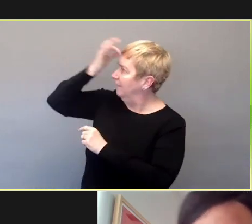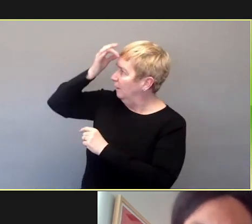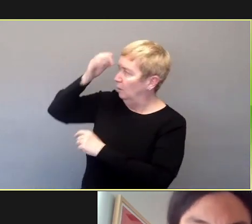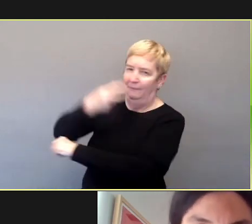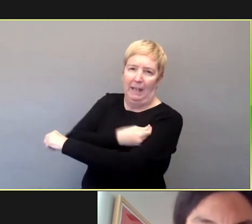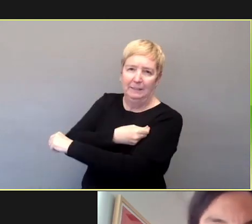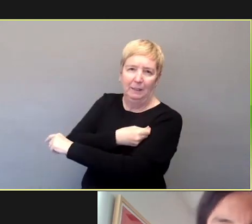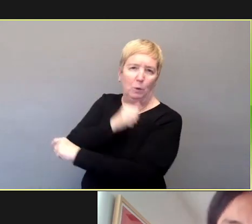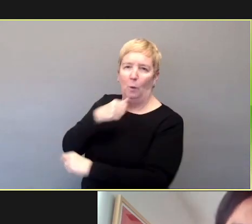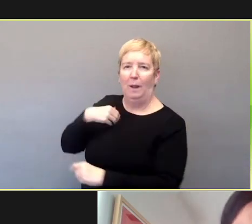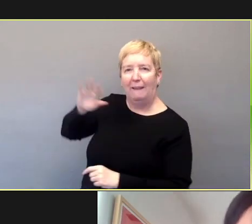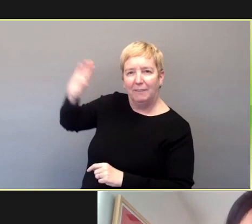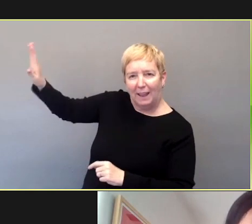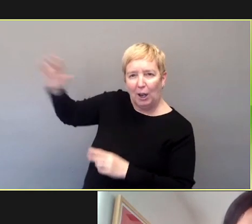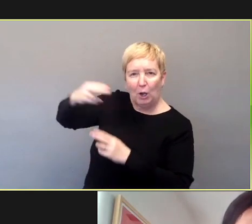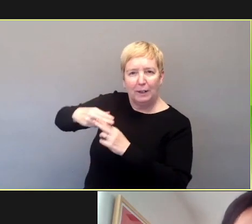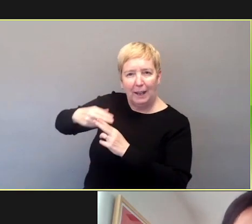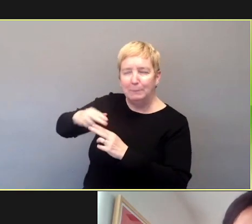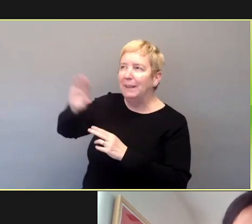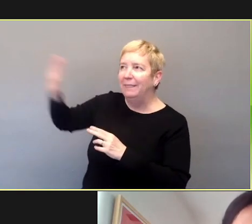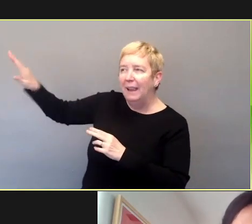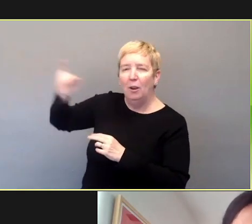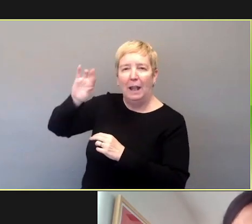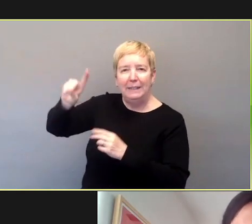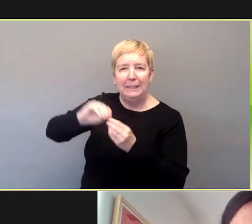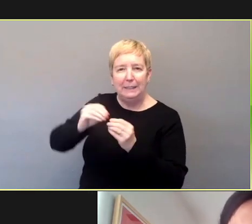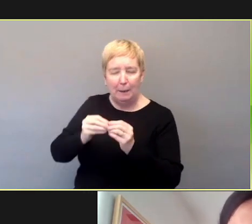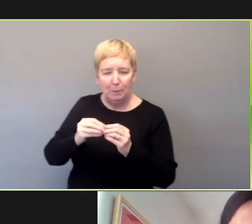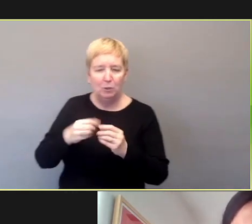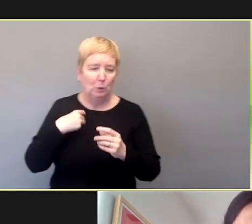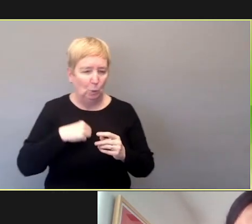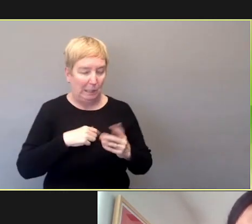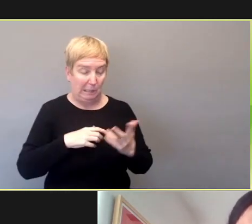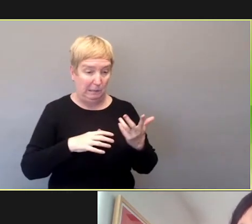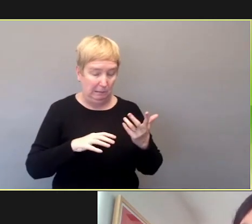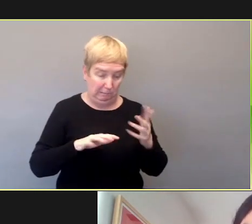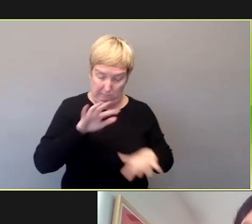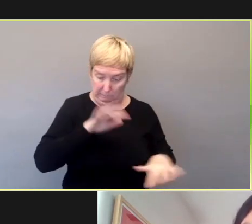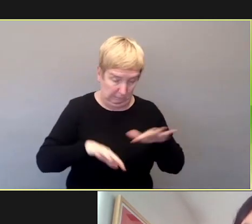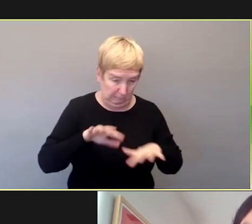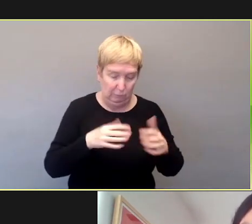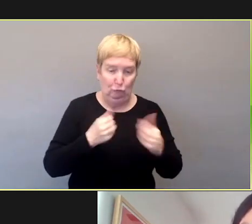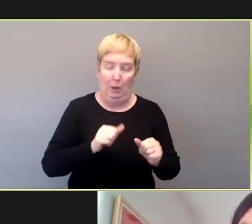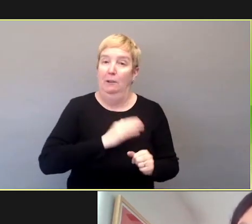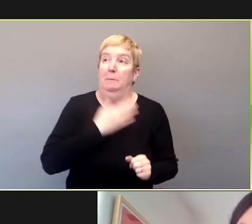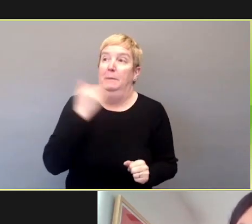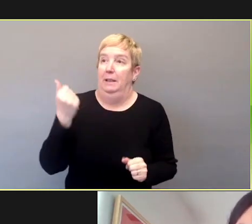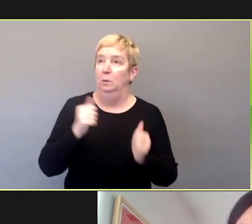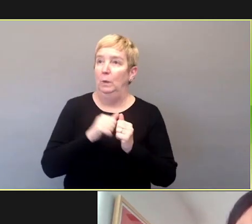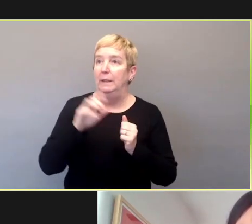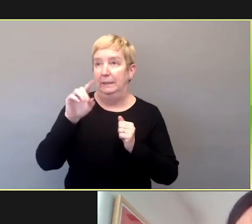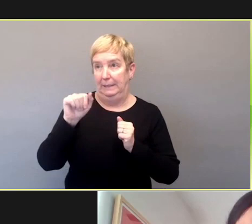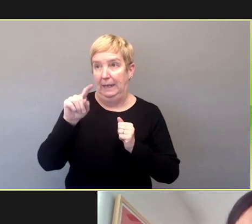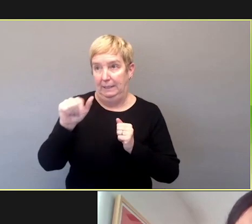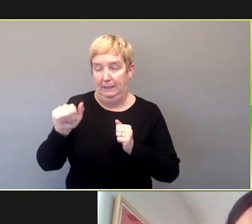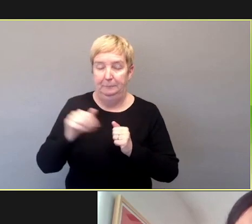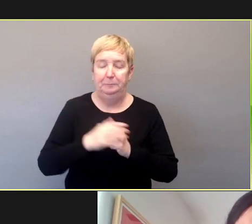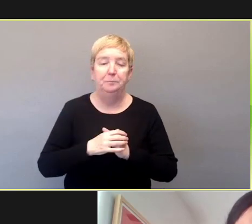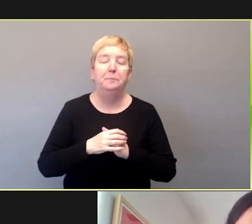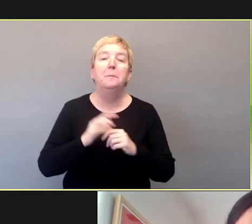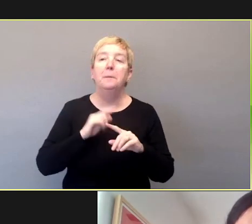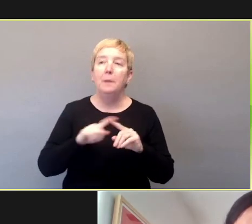and identification numbers. So we're doing the best we can with the data that we have. But I think that knowing